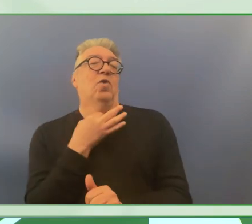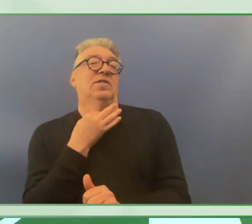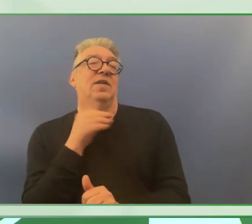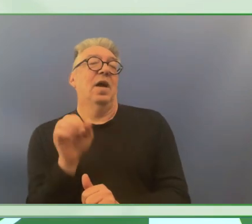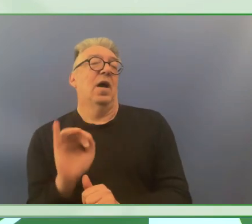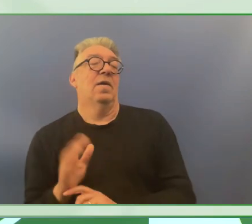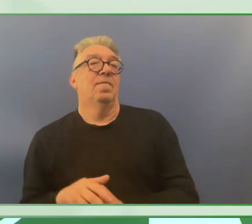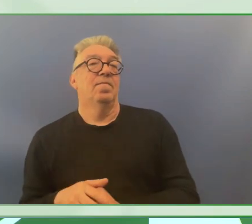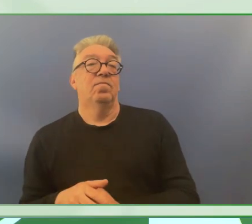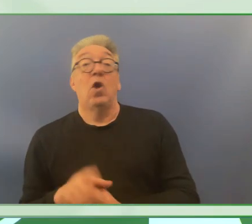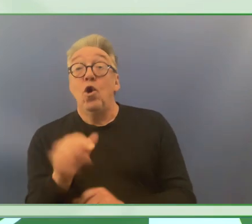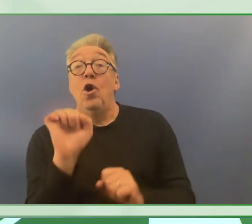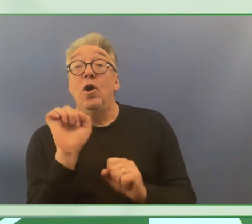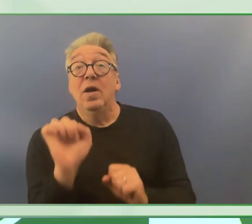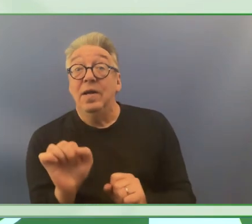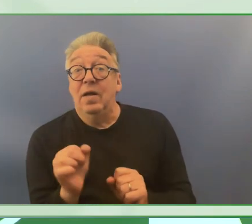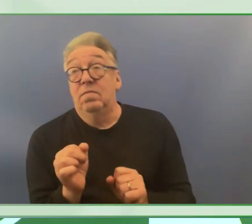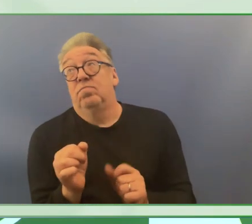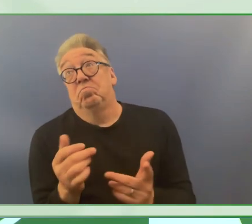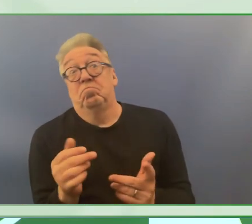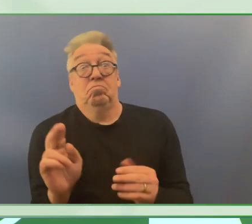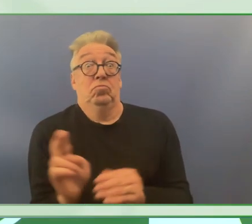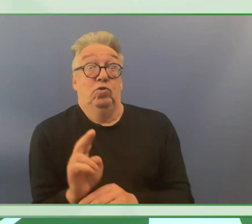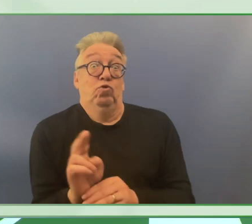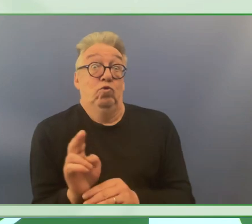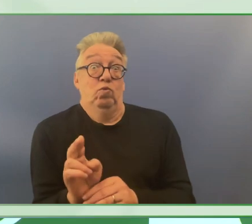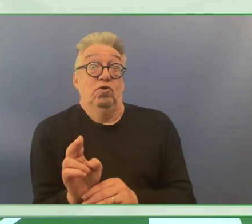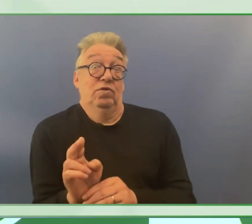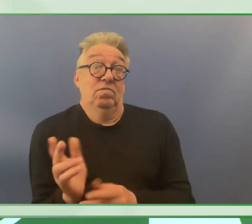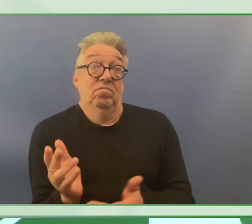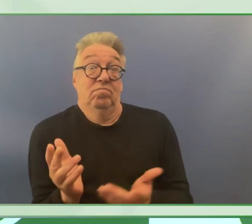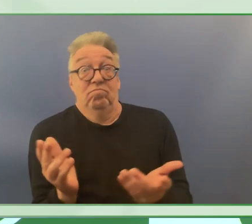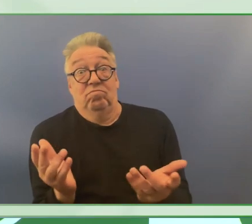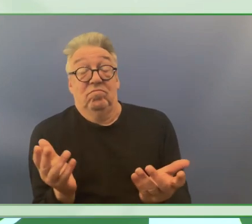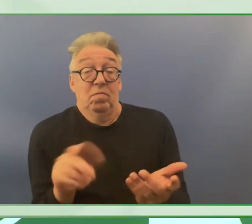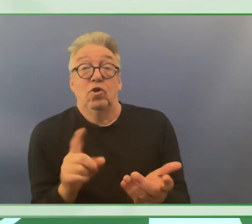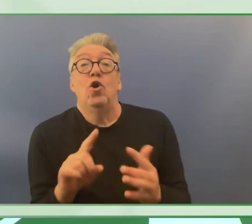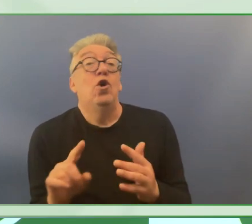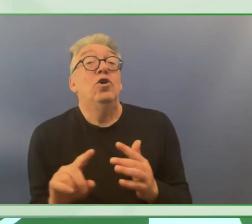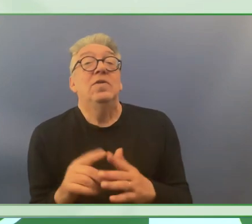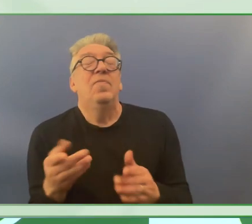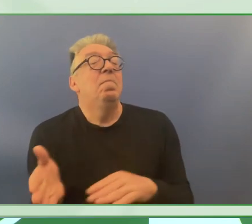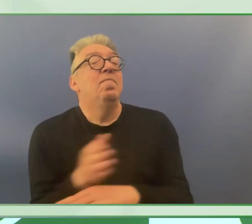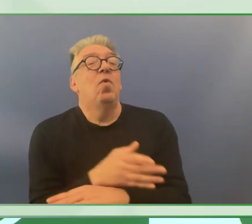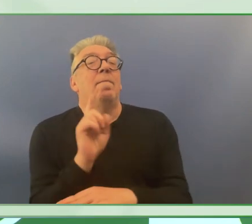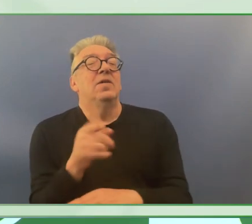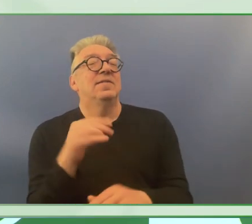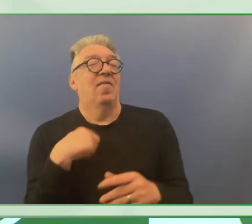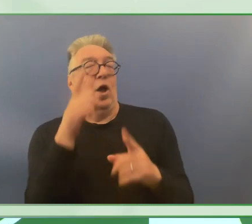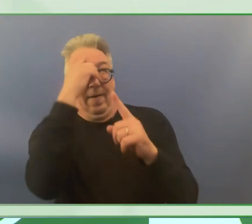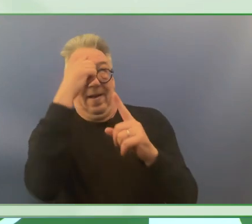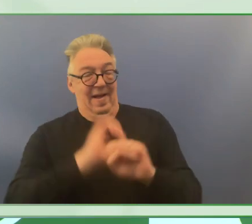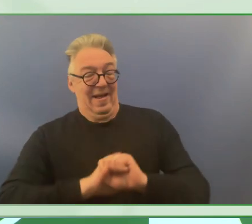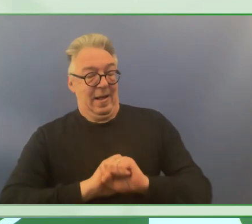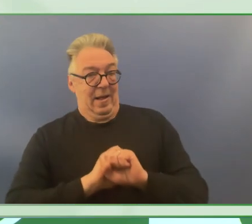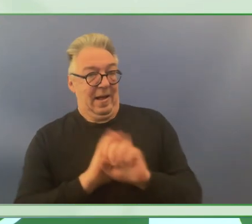can do this, but you should just start with it when you have a clear, let's say, strategy for it, a clear use case, because